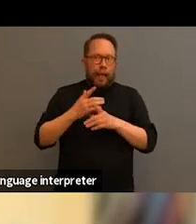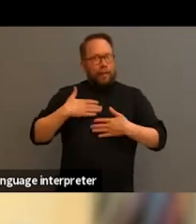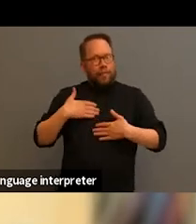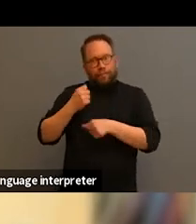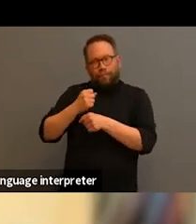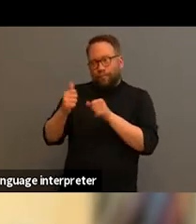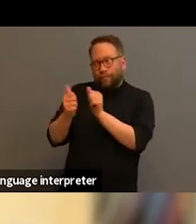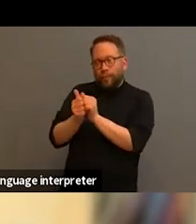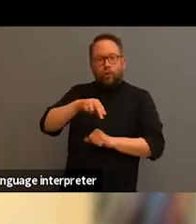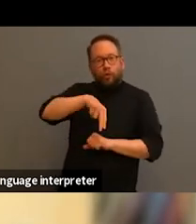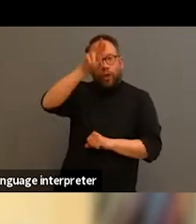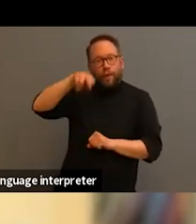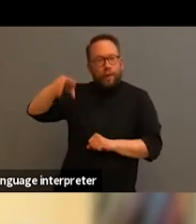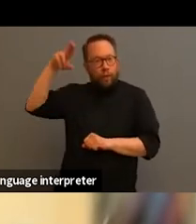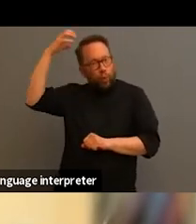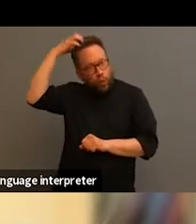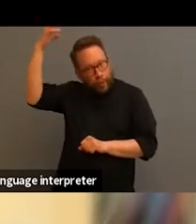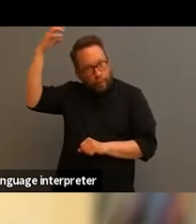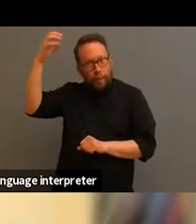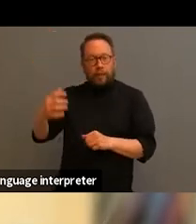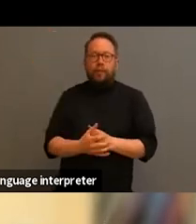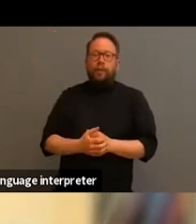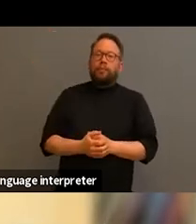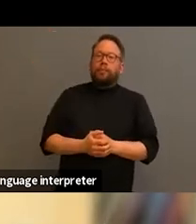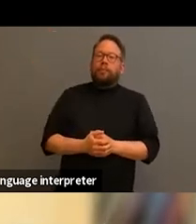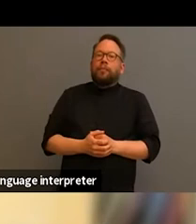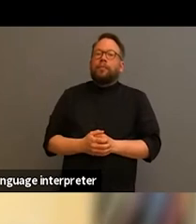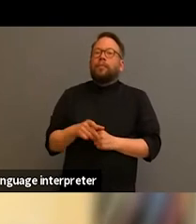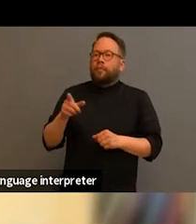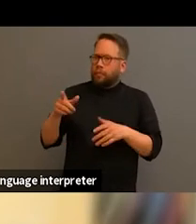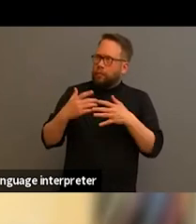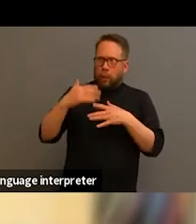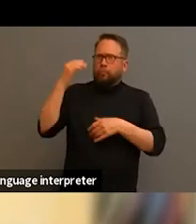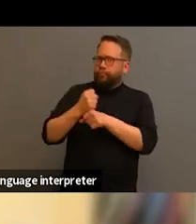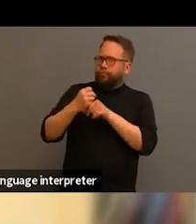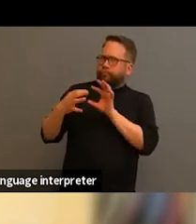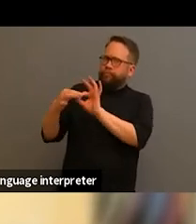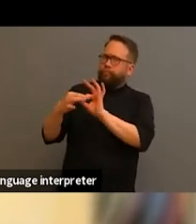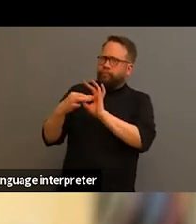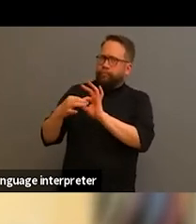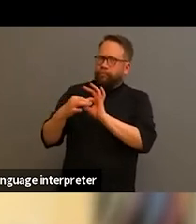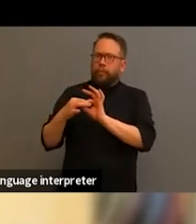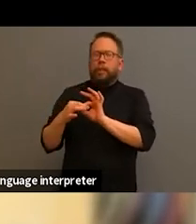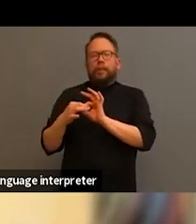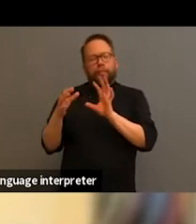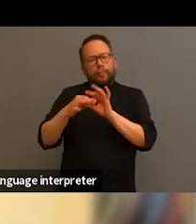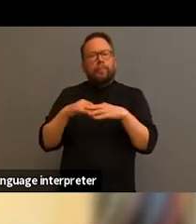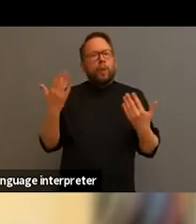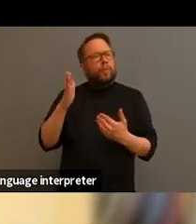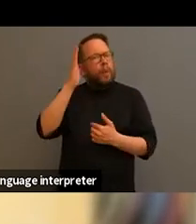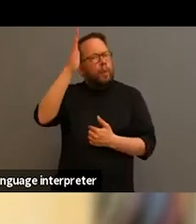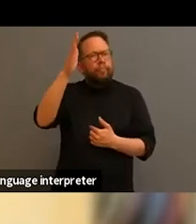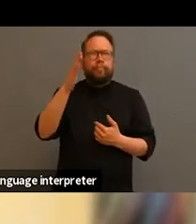also, I think in Norway, a lot of work is carried out within the sustainable development agenda. And